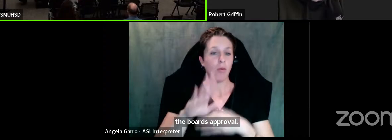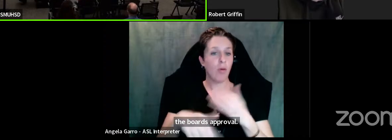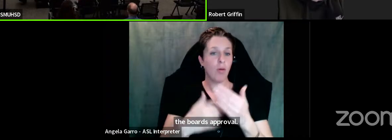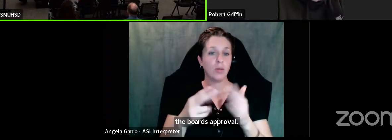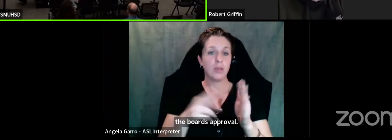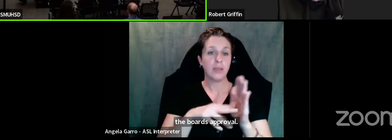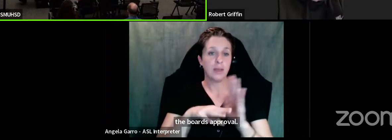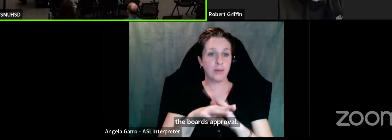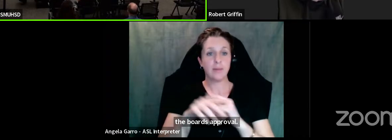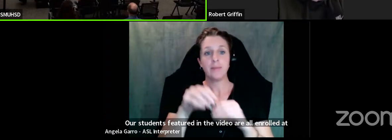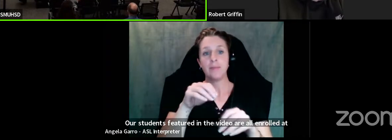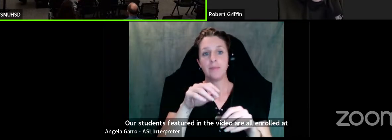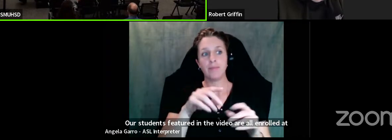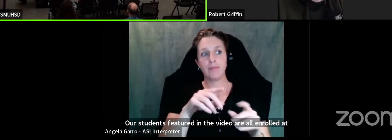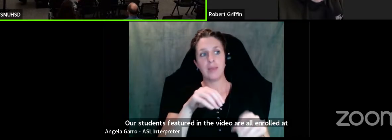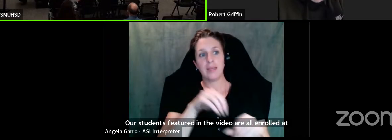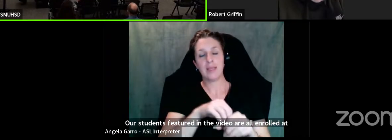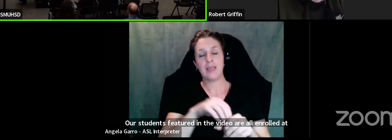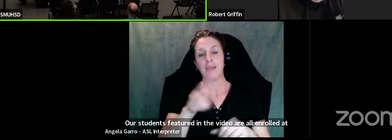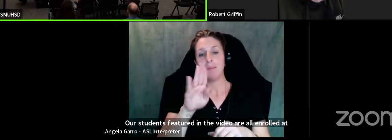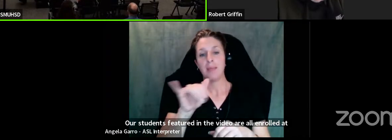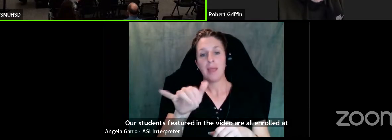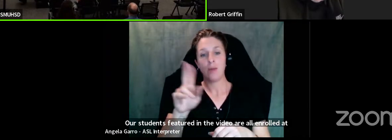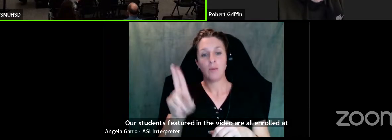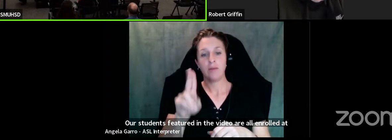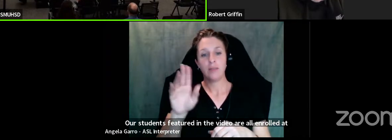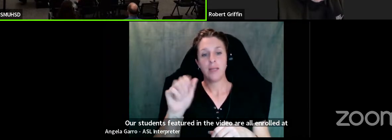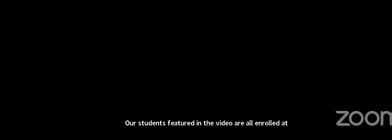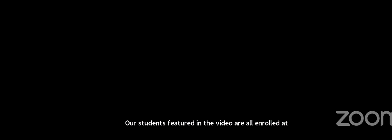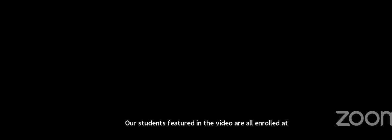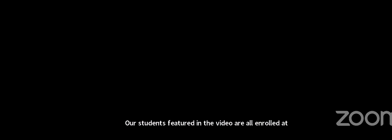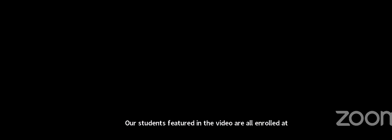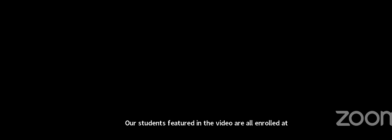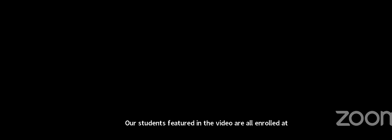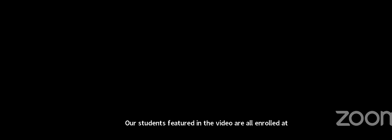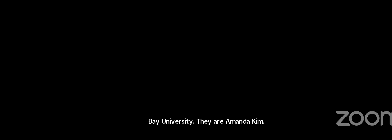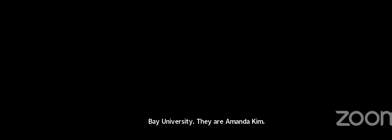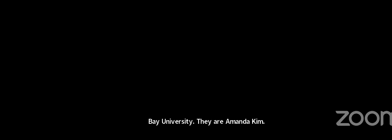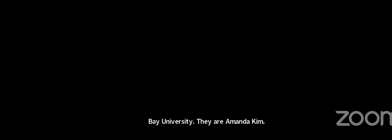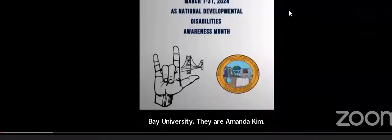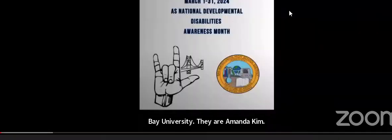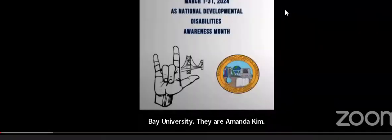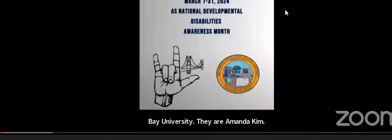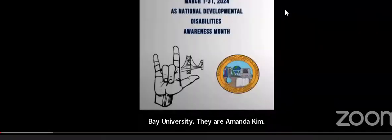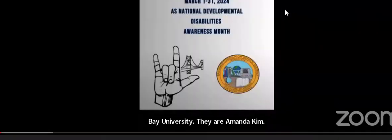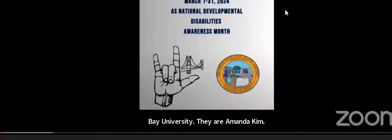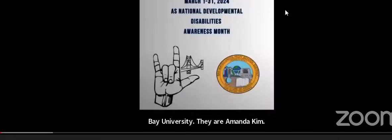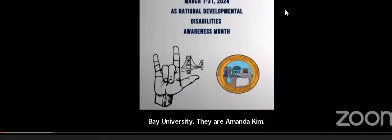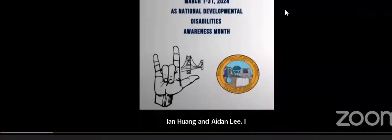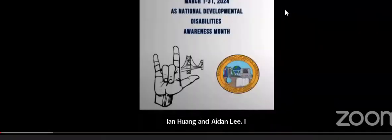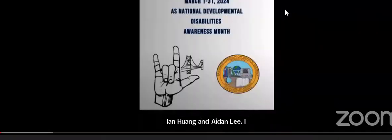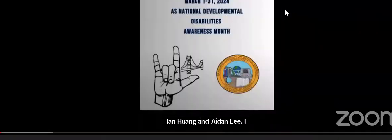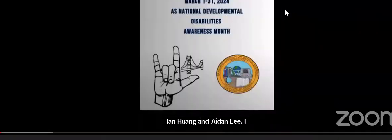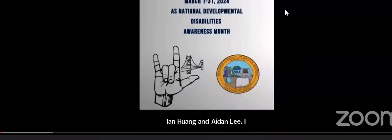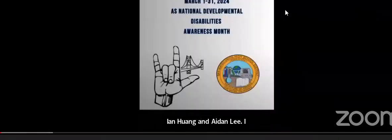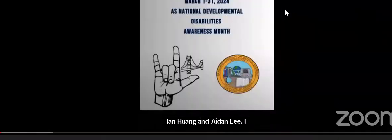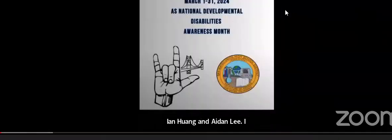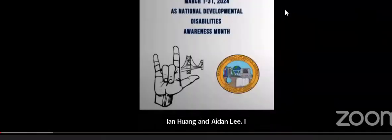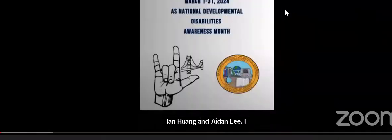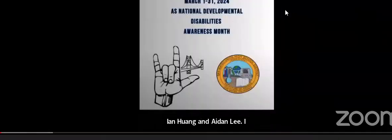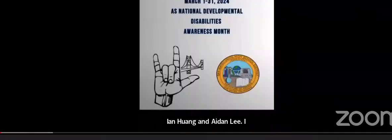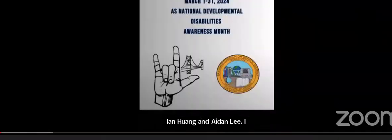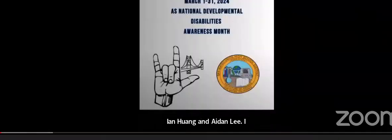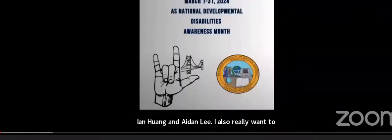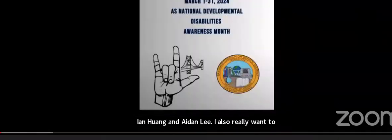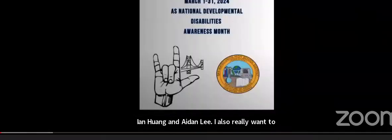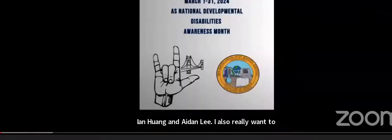Bay University. They are Amanda Kim, Ian Huang, and Aiden Lee. I also really want to thank Dr. Holly